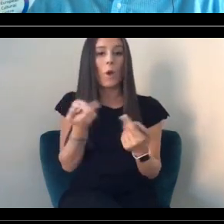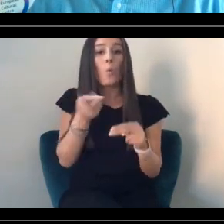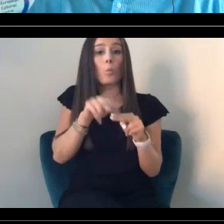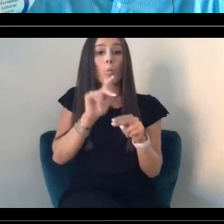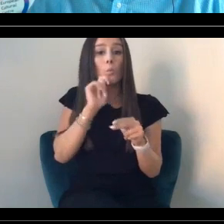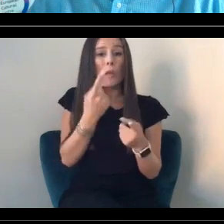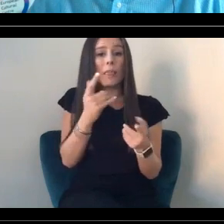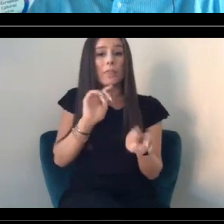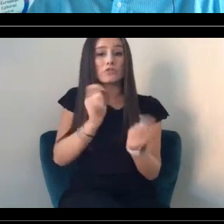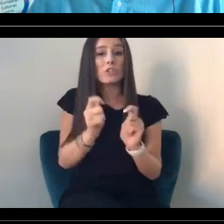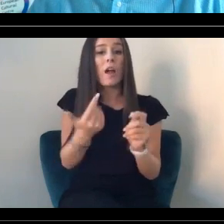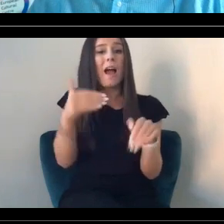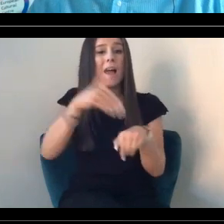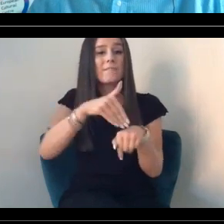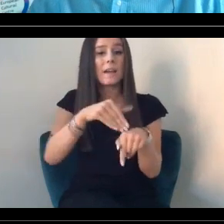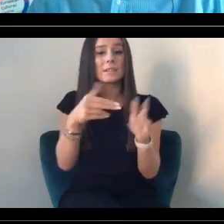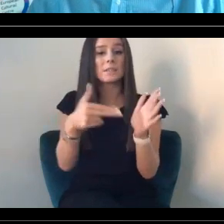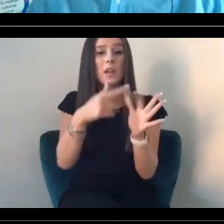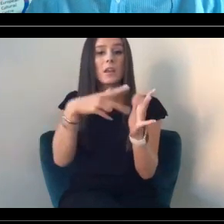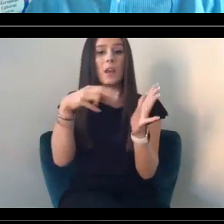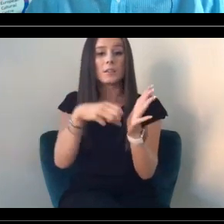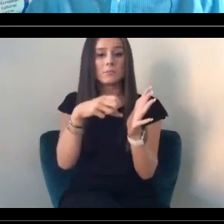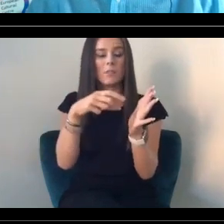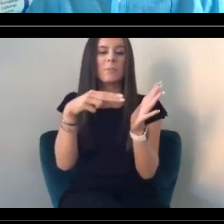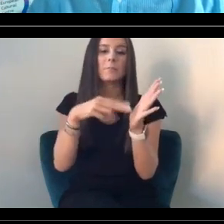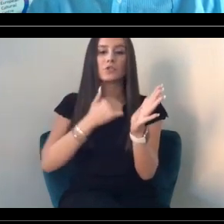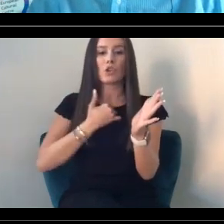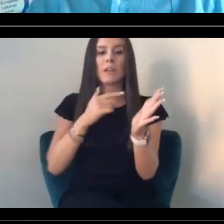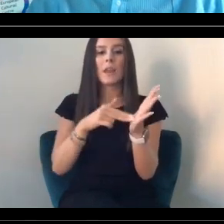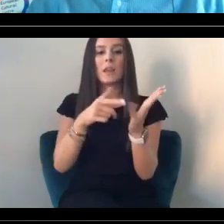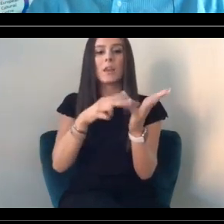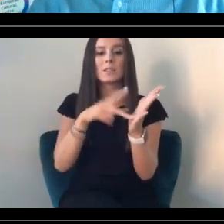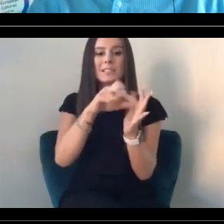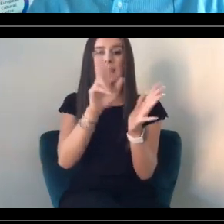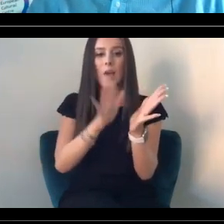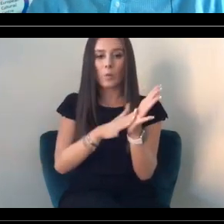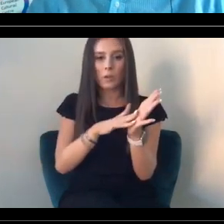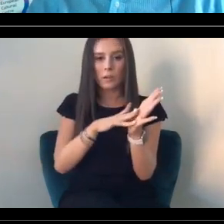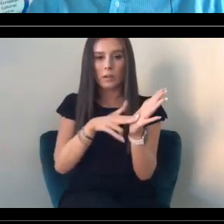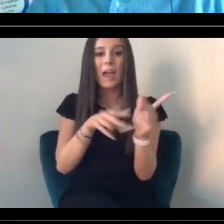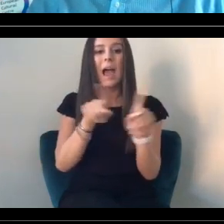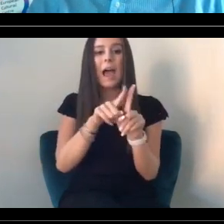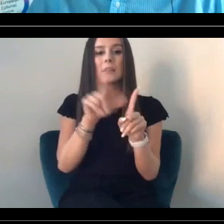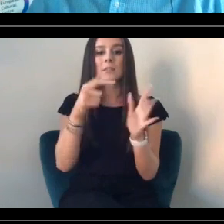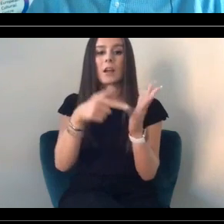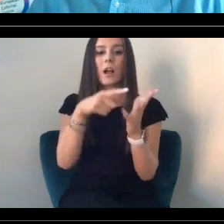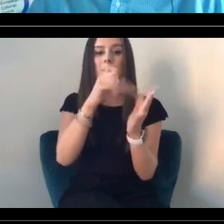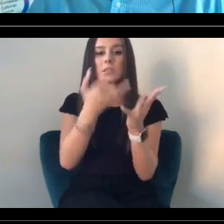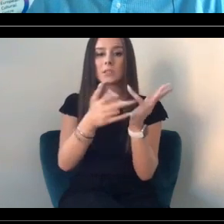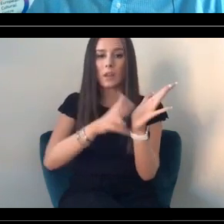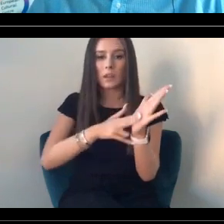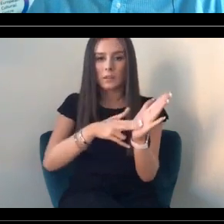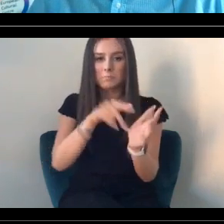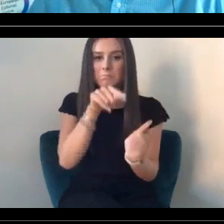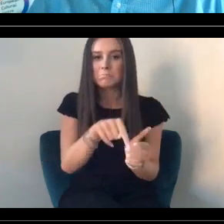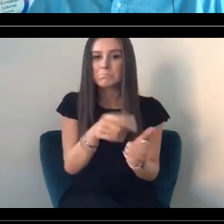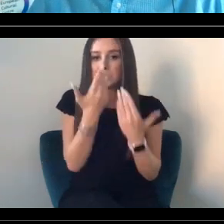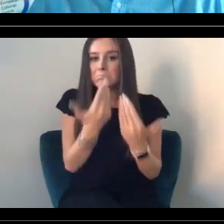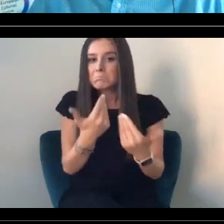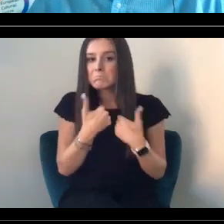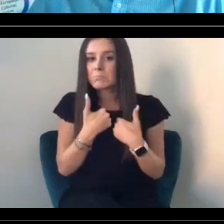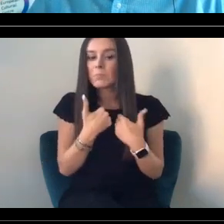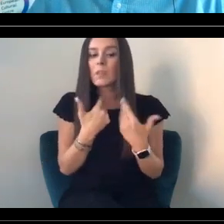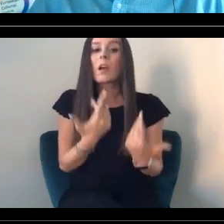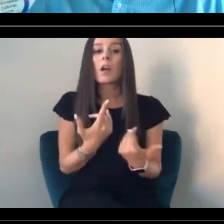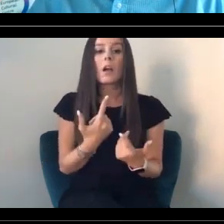and Cuxton? Do you know the detail of that I hope we've covered some of the